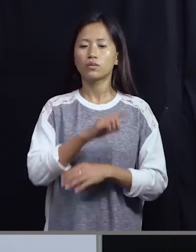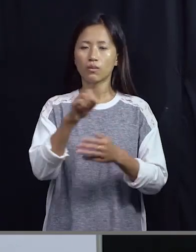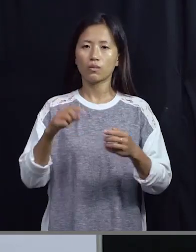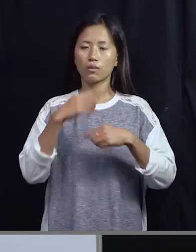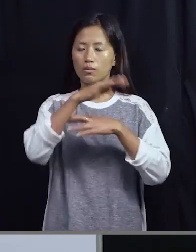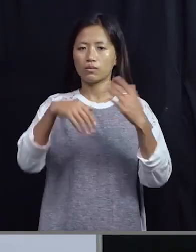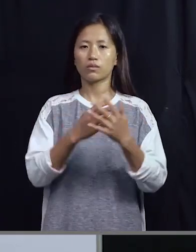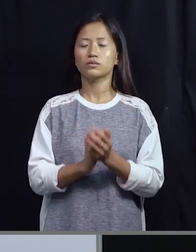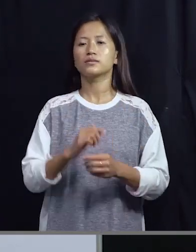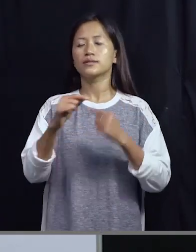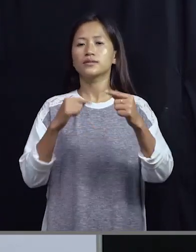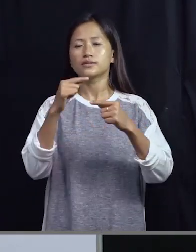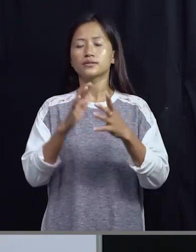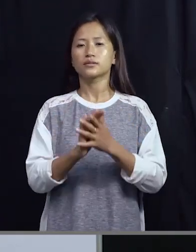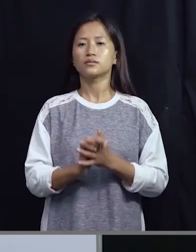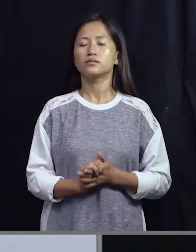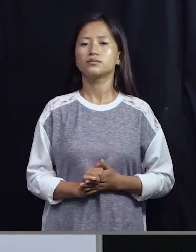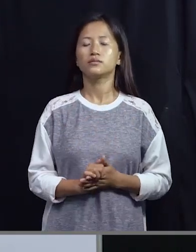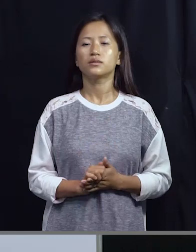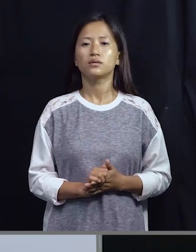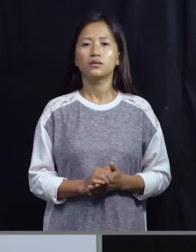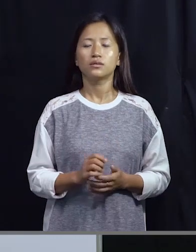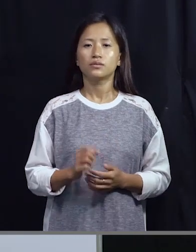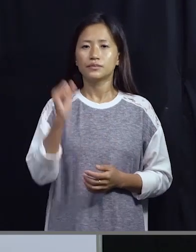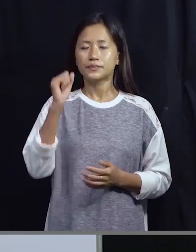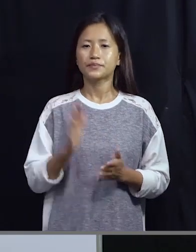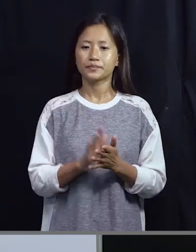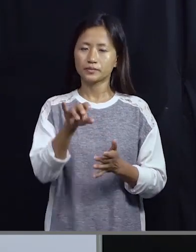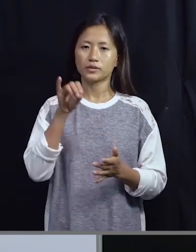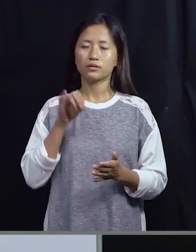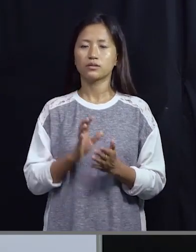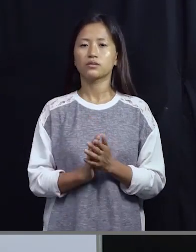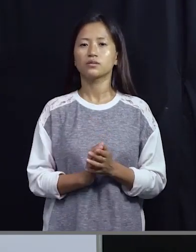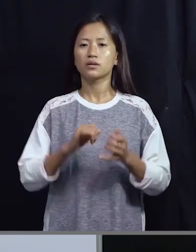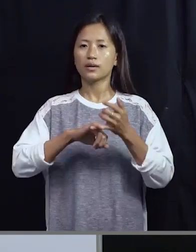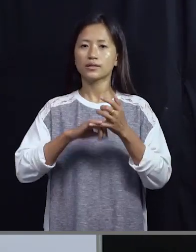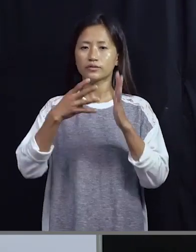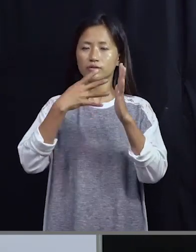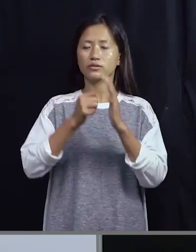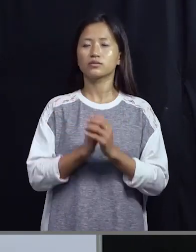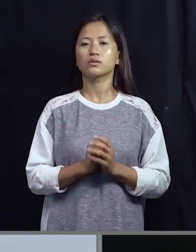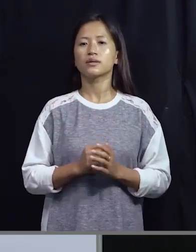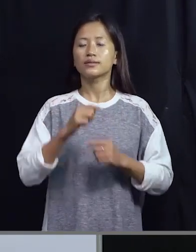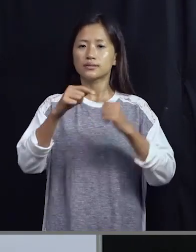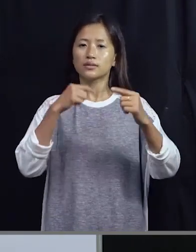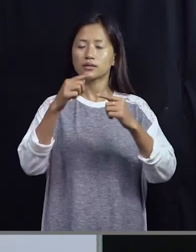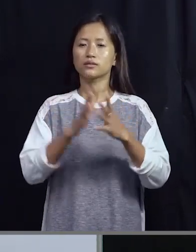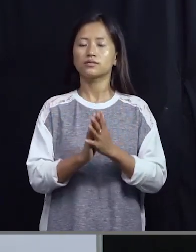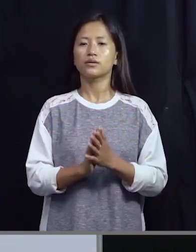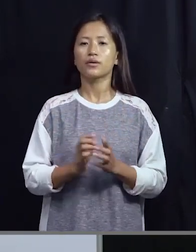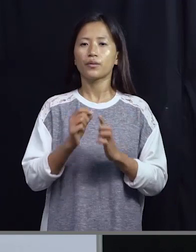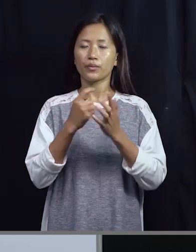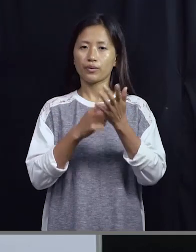cycle for replication to take place. Okay, so it takes place in the S phase of the cell cycle in both pro